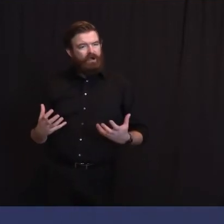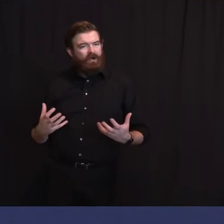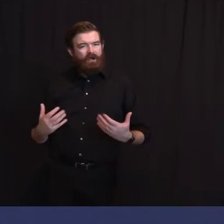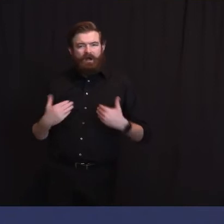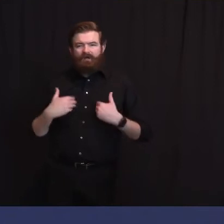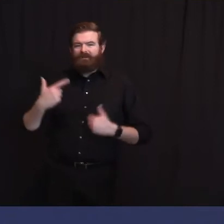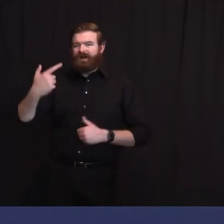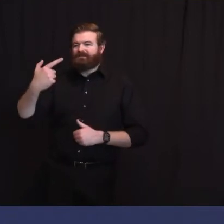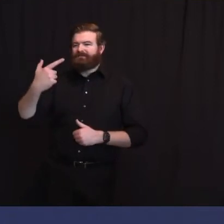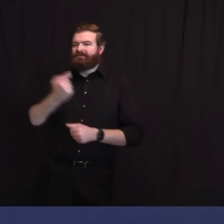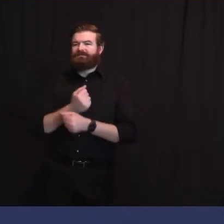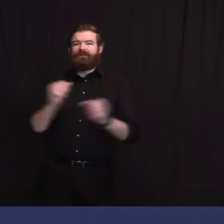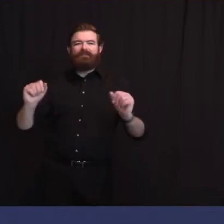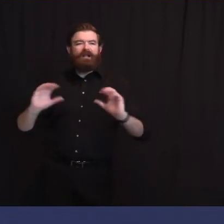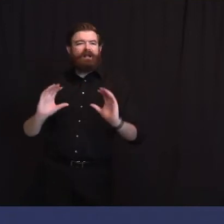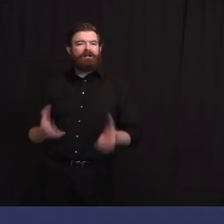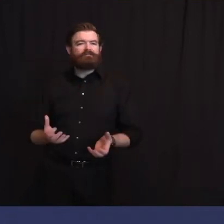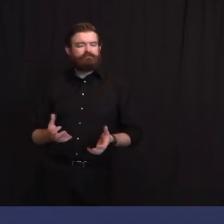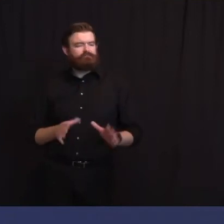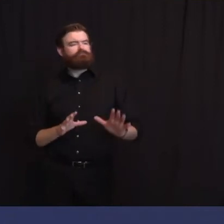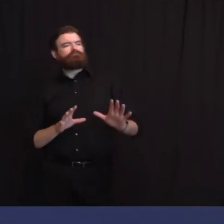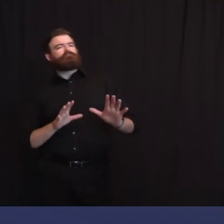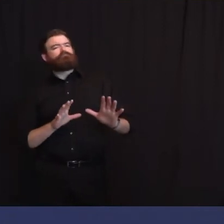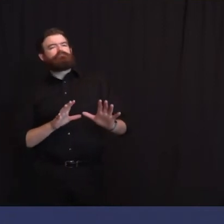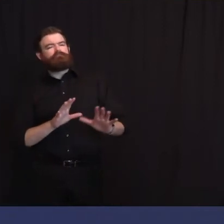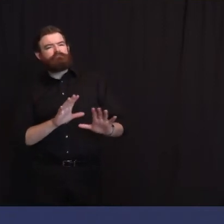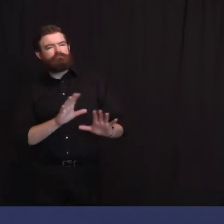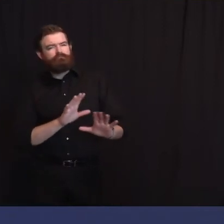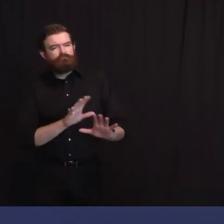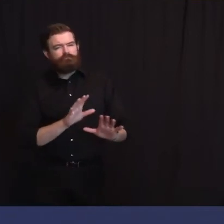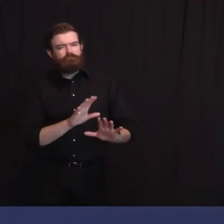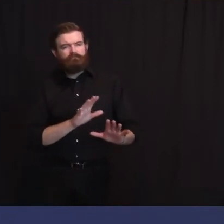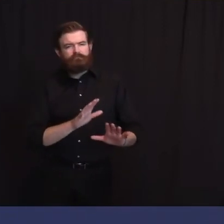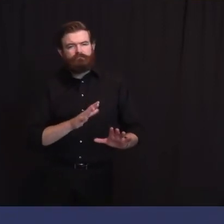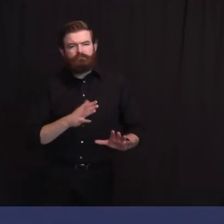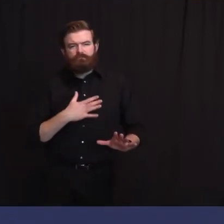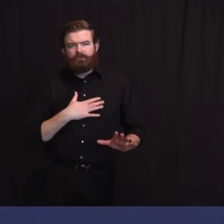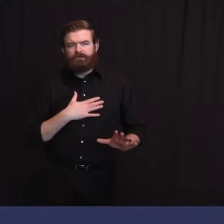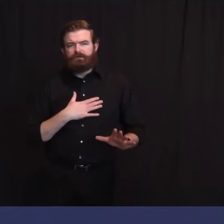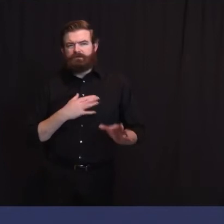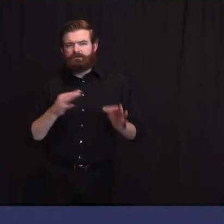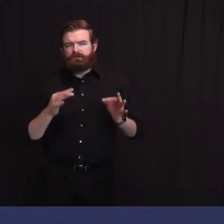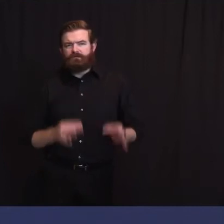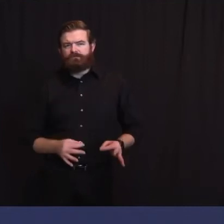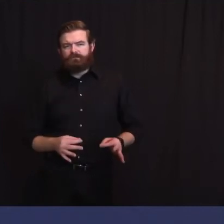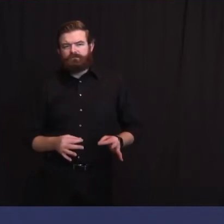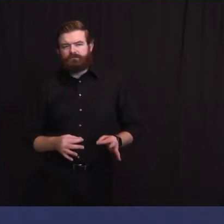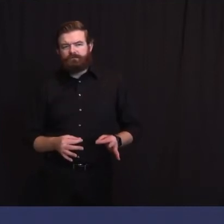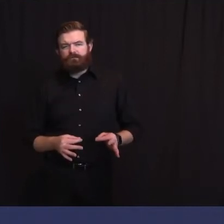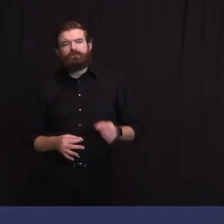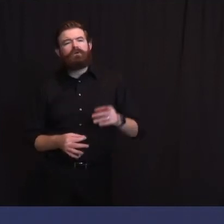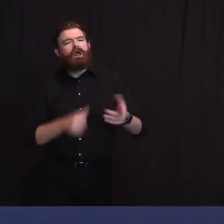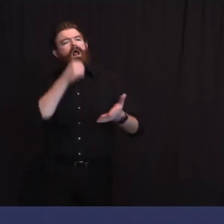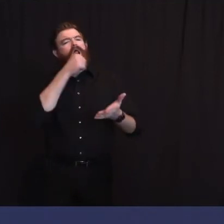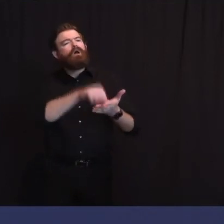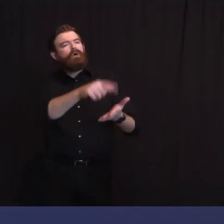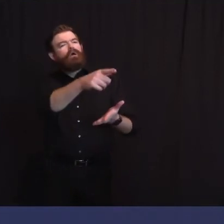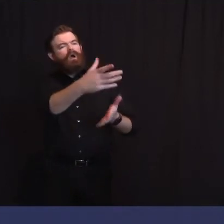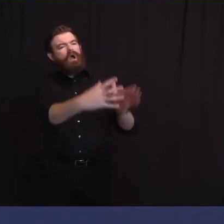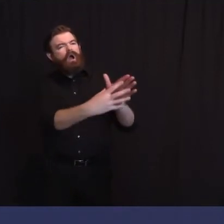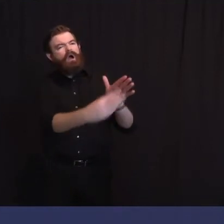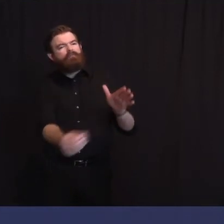investigate? Yeah, well, that's the first I'm hearing of it. We'll look at it. That's not our decision, but someone else's. Can we get a copy of those letters? I have them right here. But Okay. you condone, One more